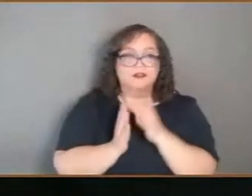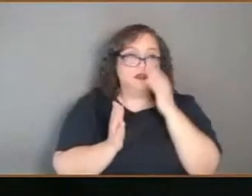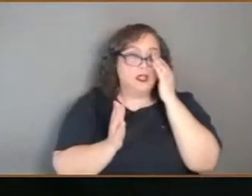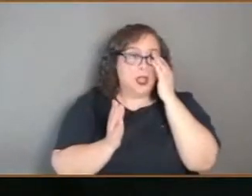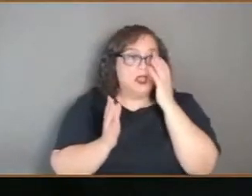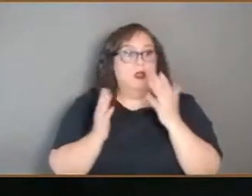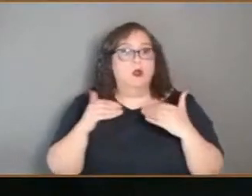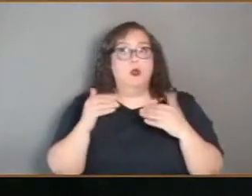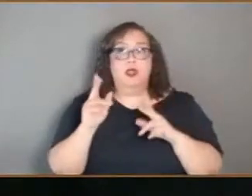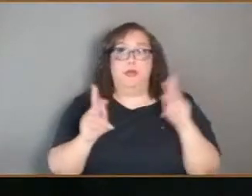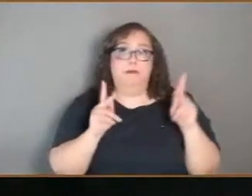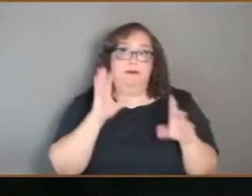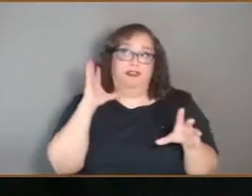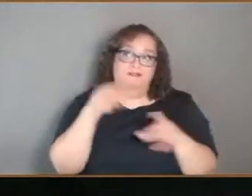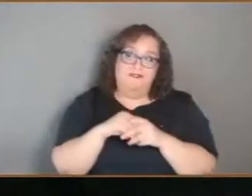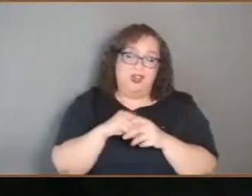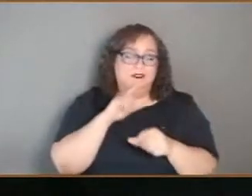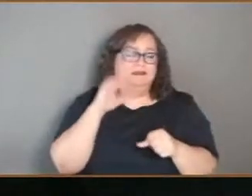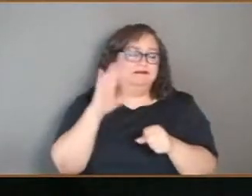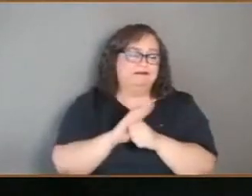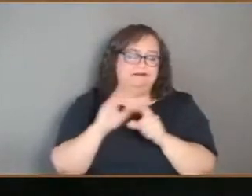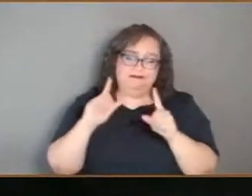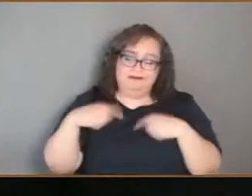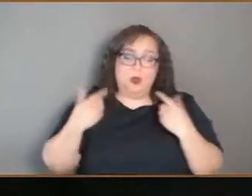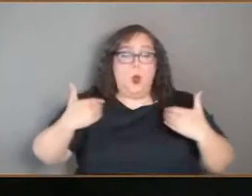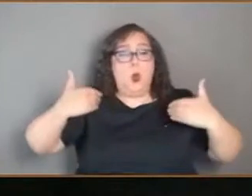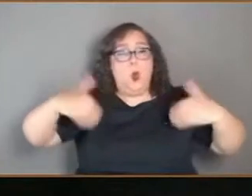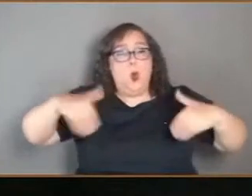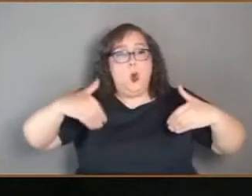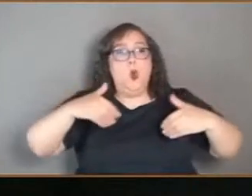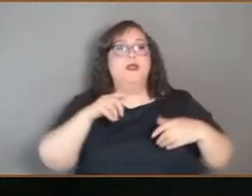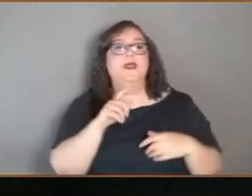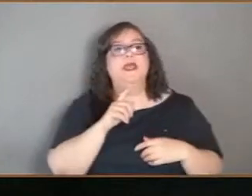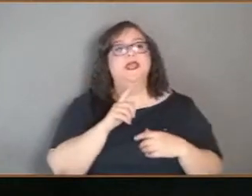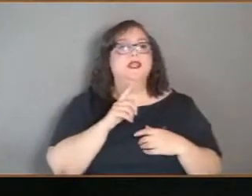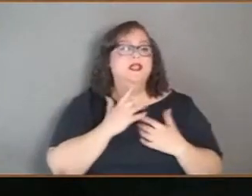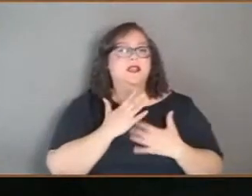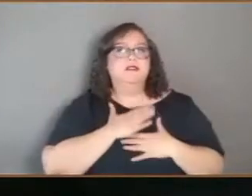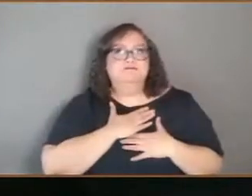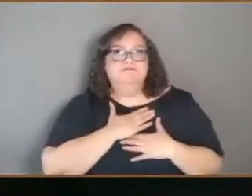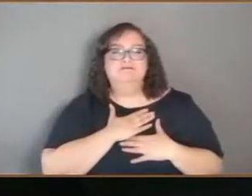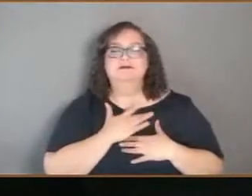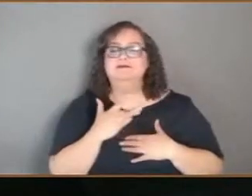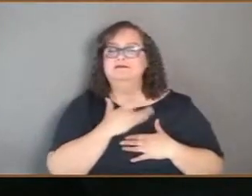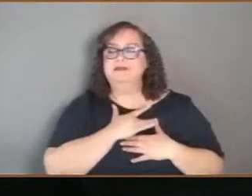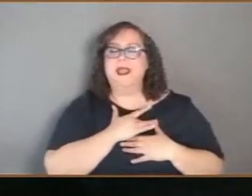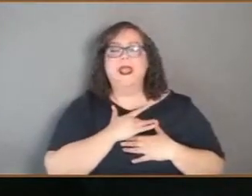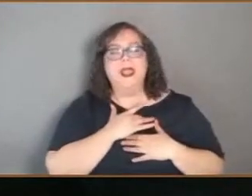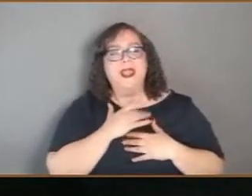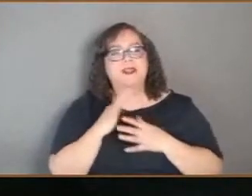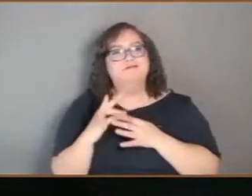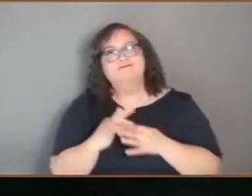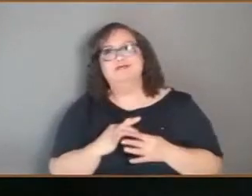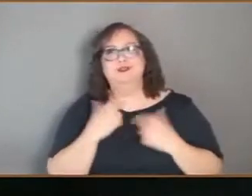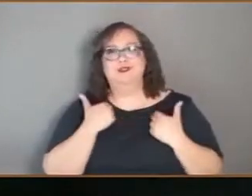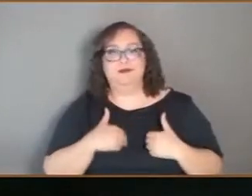so involved with the project are very touching and bring everything back to the human scale. Do you do this on every